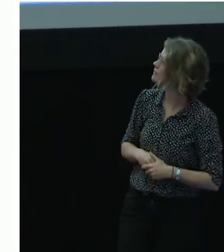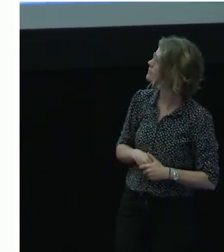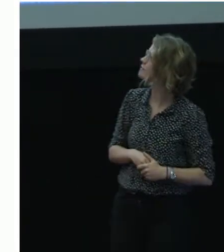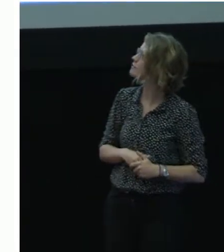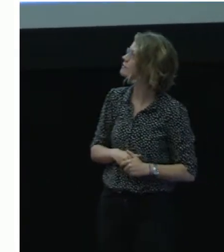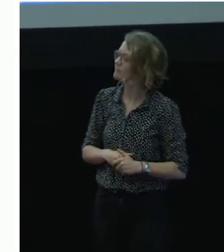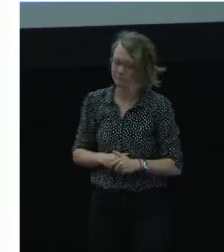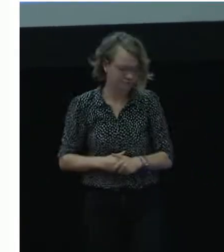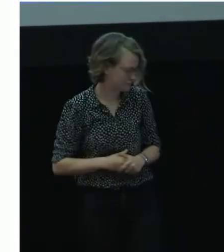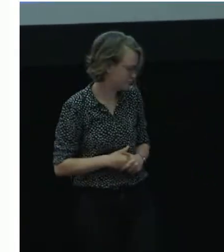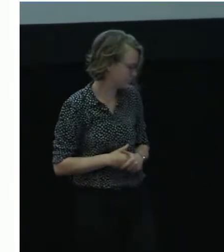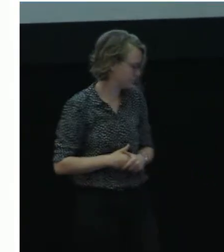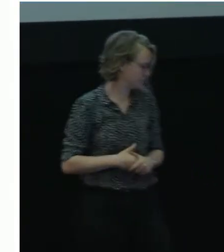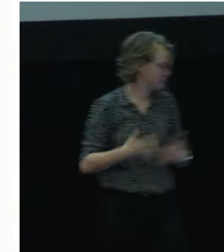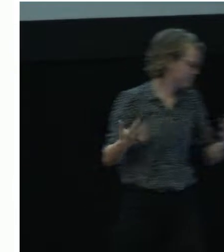any other way.